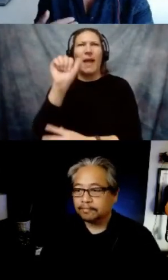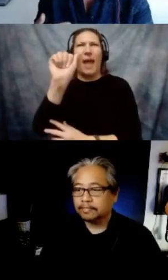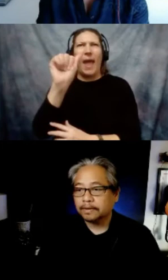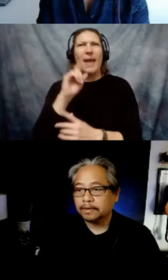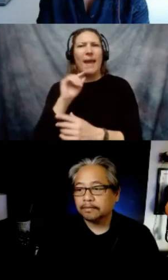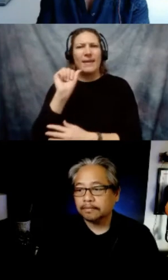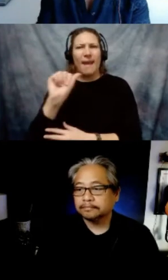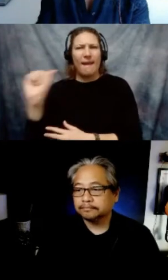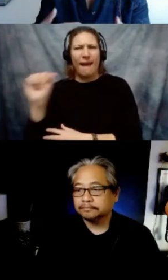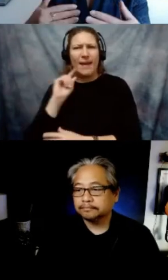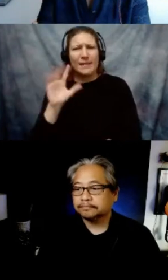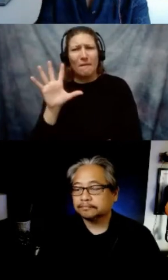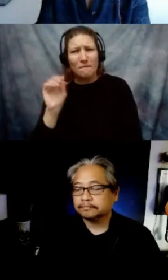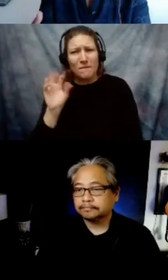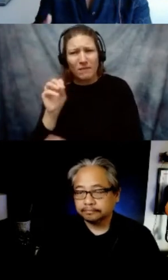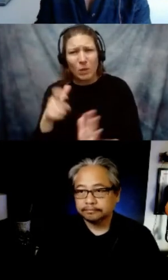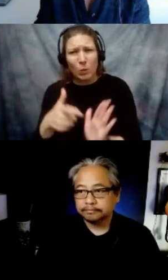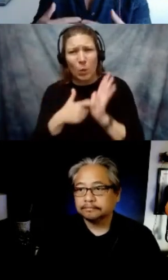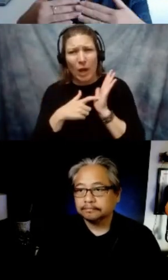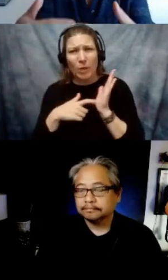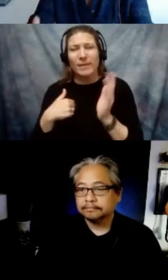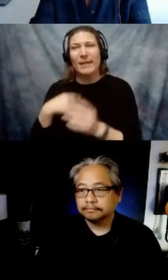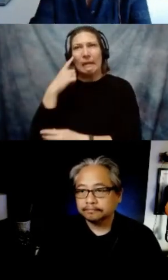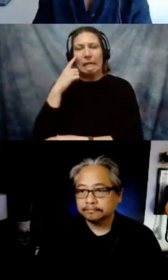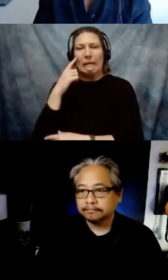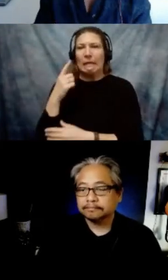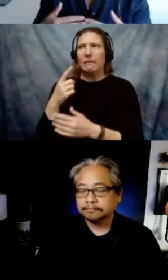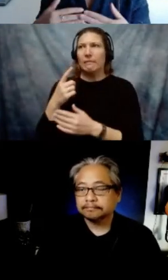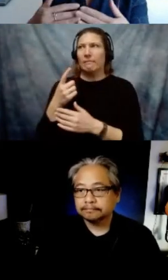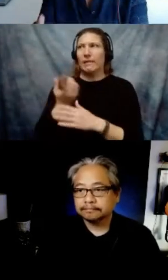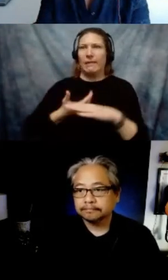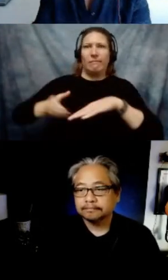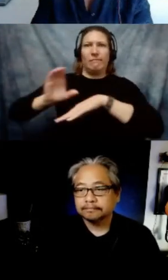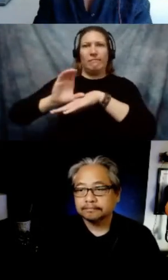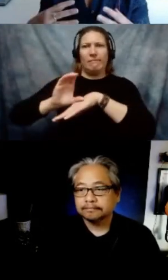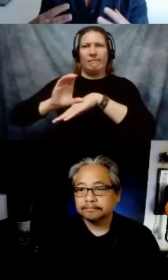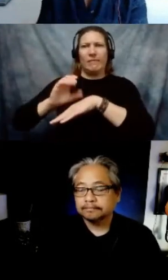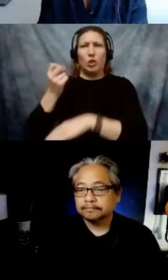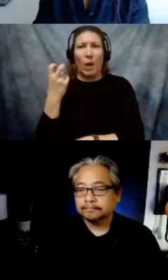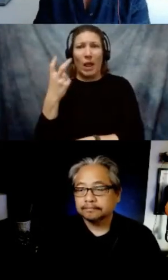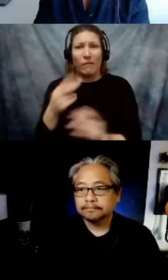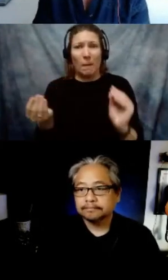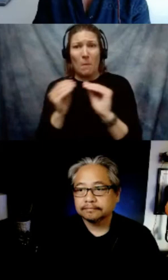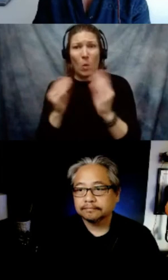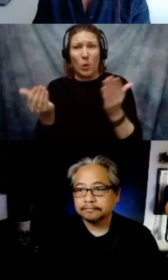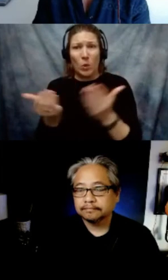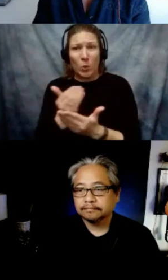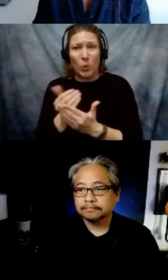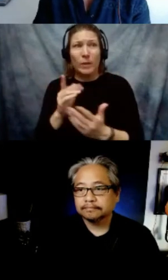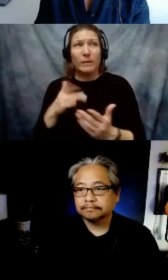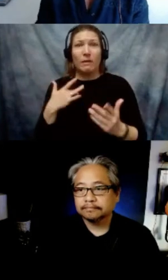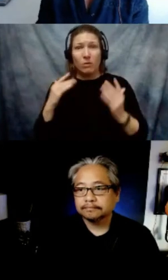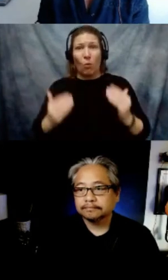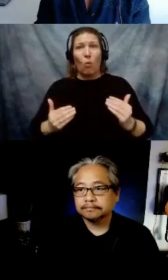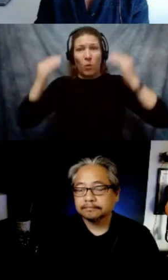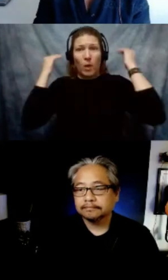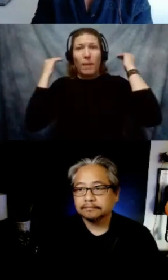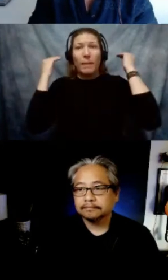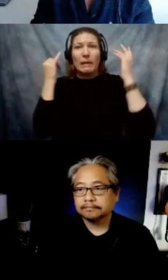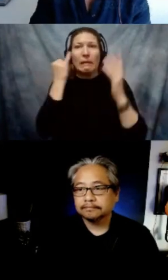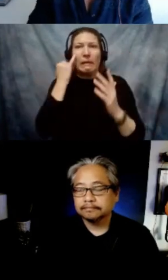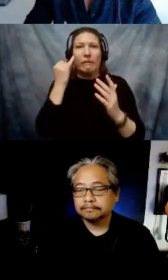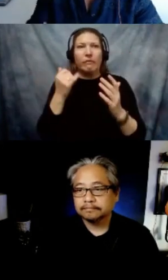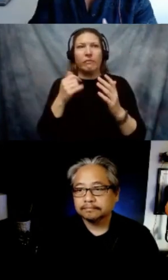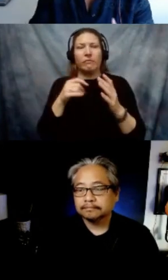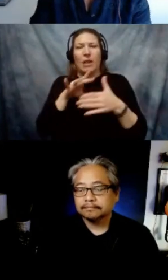can feel, again, overwhelming when you're a content author and you're trying to grapple with yet more that you need to